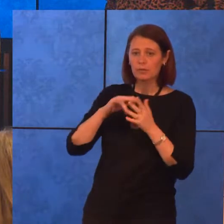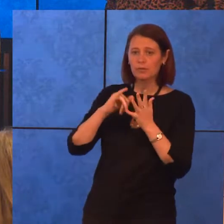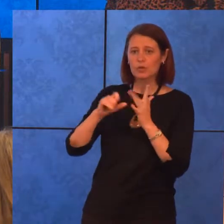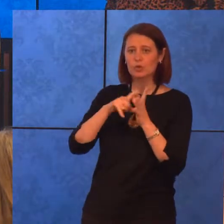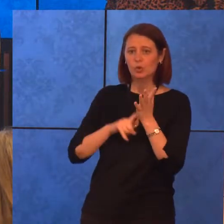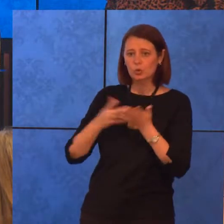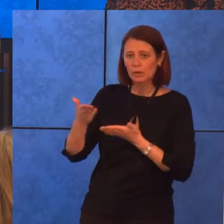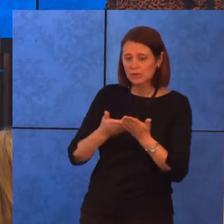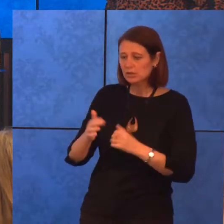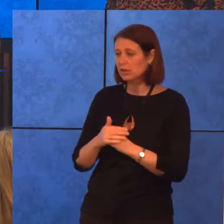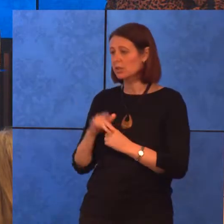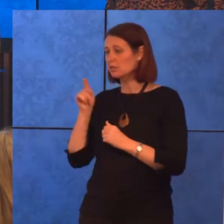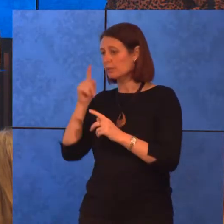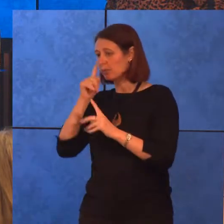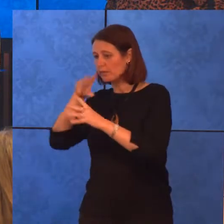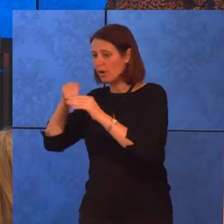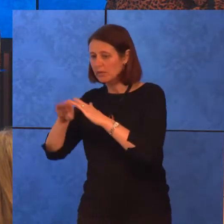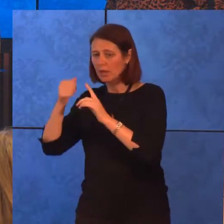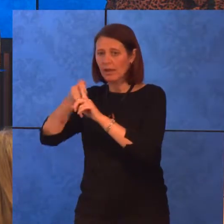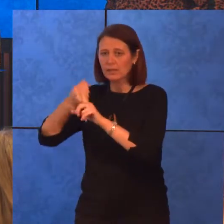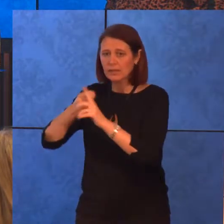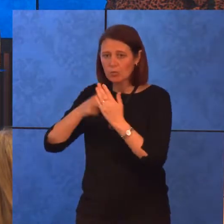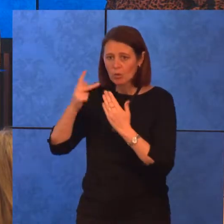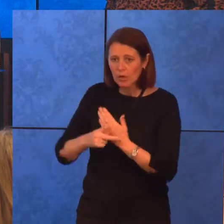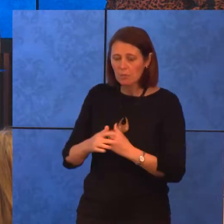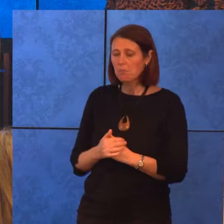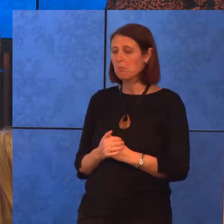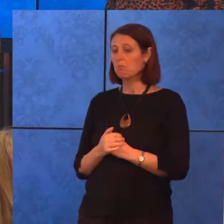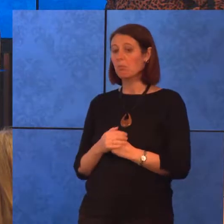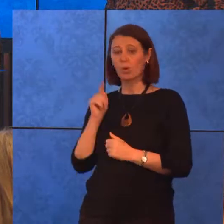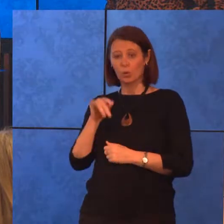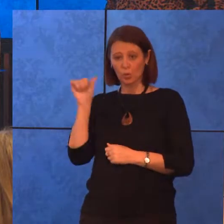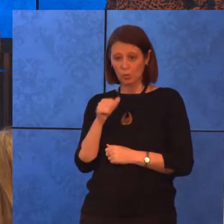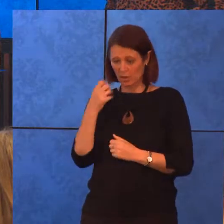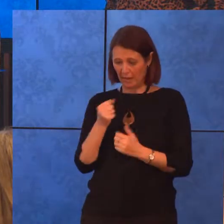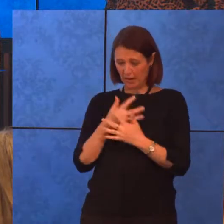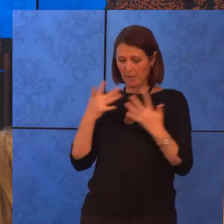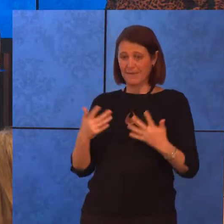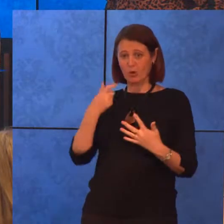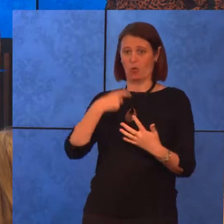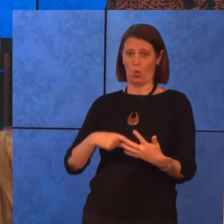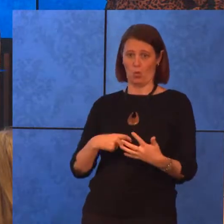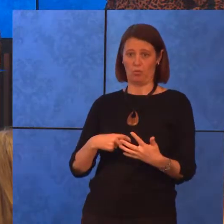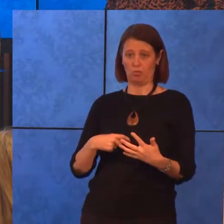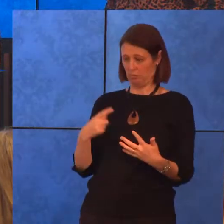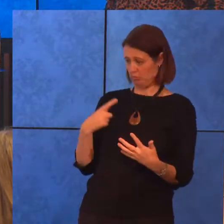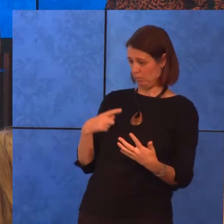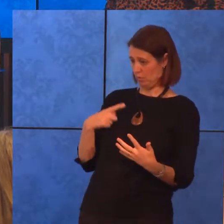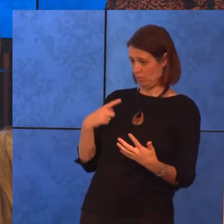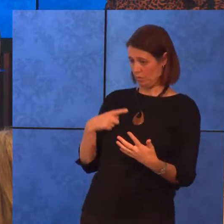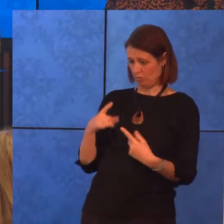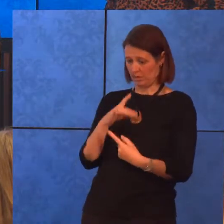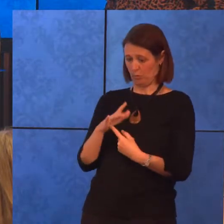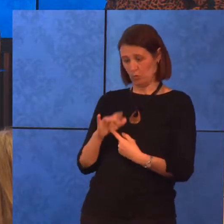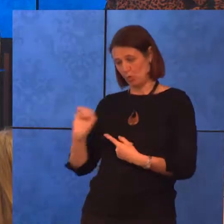National Disability Advocacy Program? And if not, should there be a bigger role, given that they're critical to your